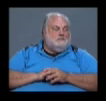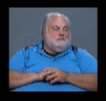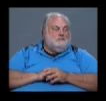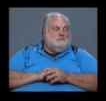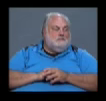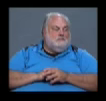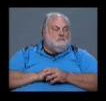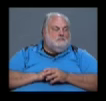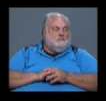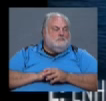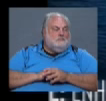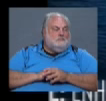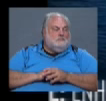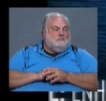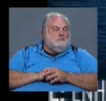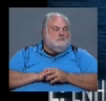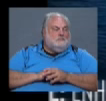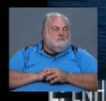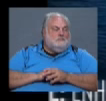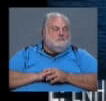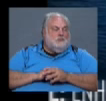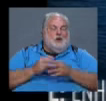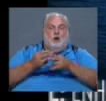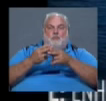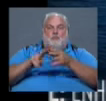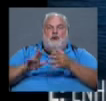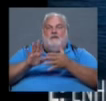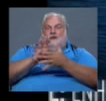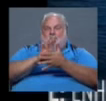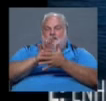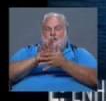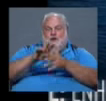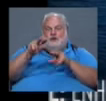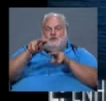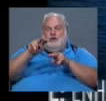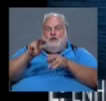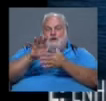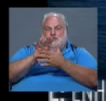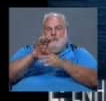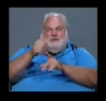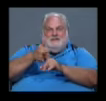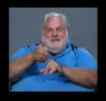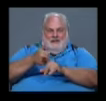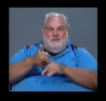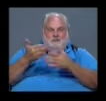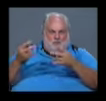So this is a brief video I'd like to share with you to give you an overview of the ship itself.